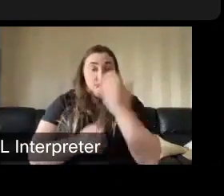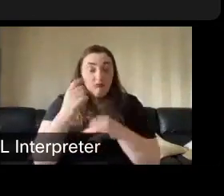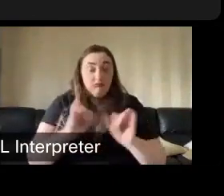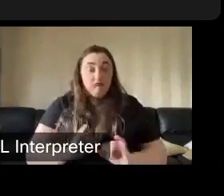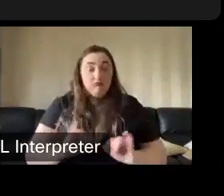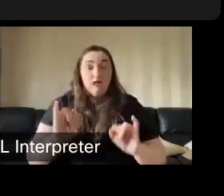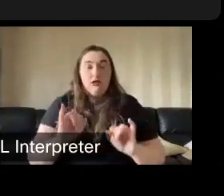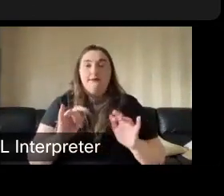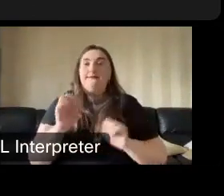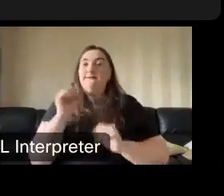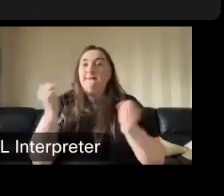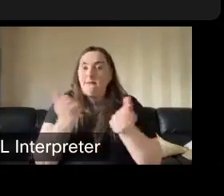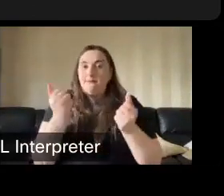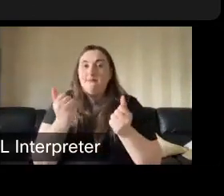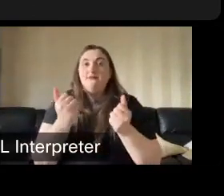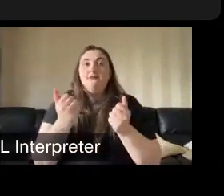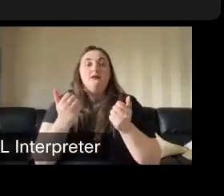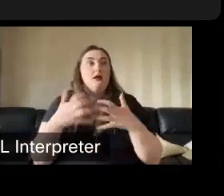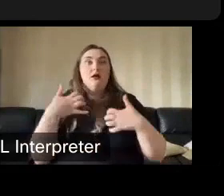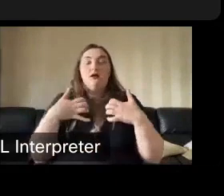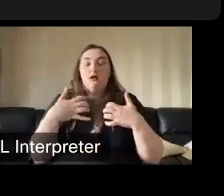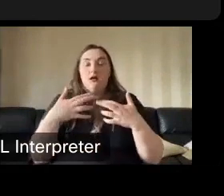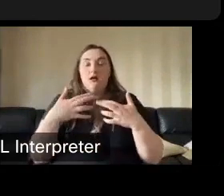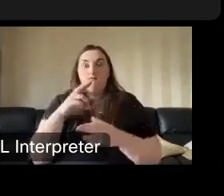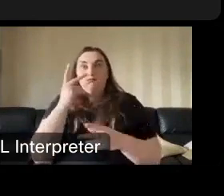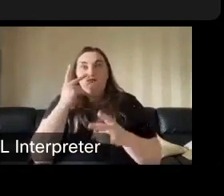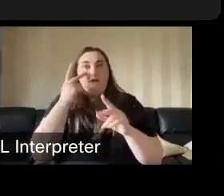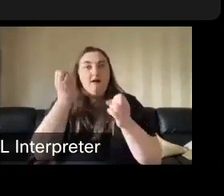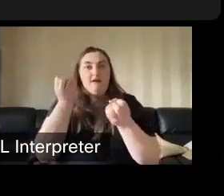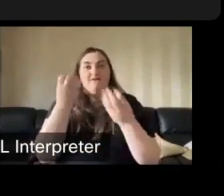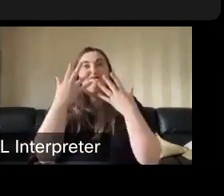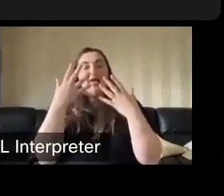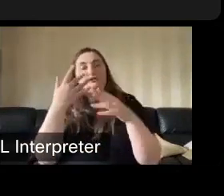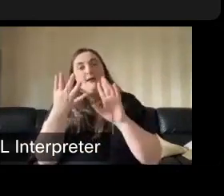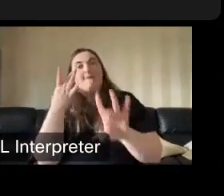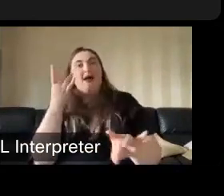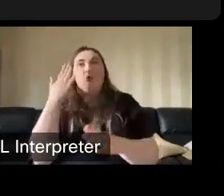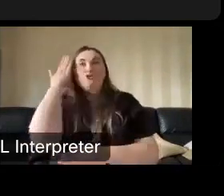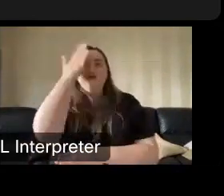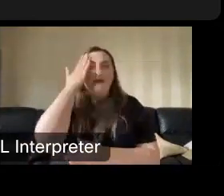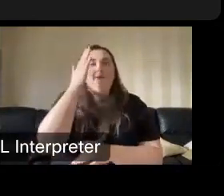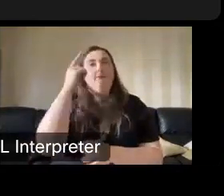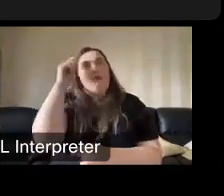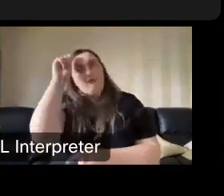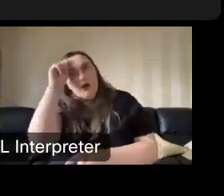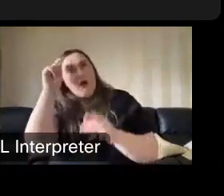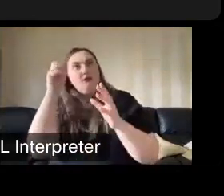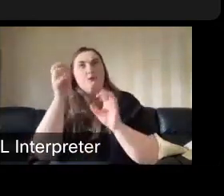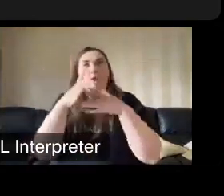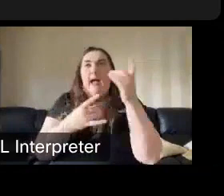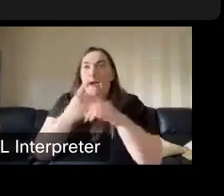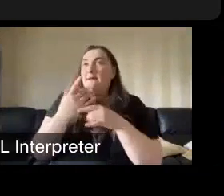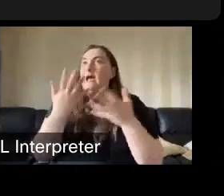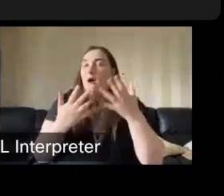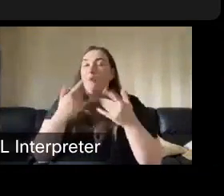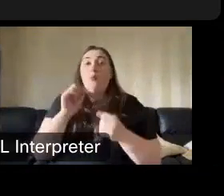include hyperarousal, re-experiencing phenomena such as dreams, intrusive thoughts, flashbacks, and avoidance